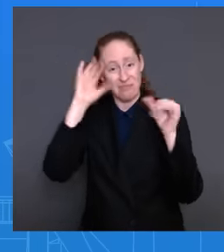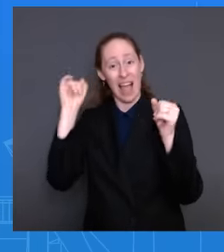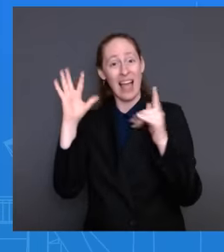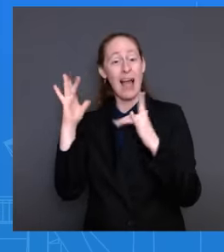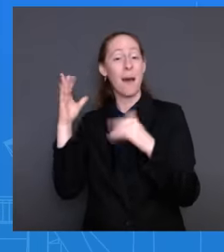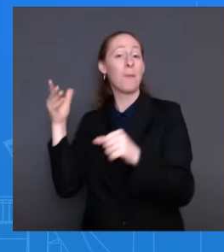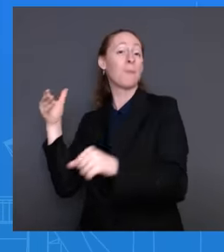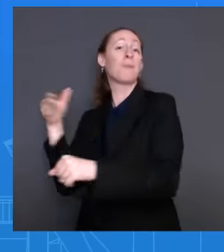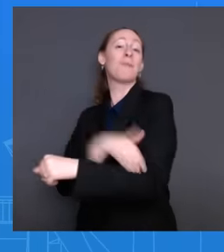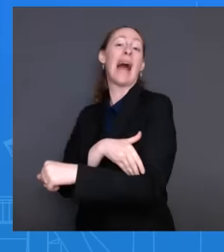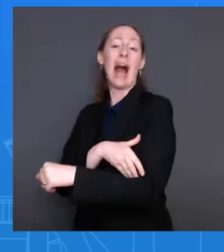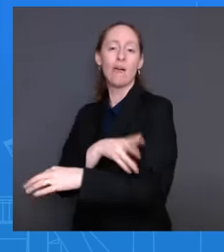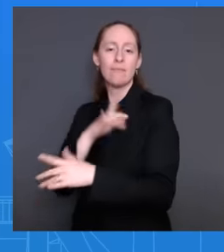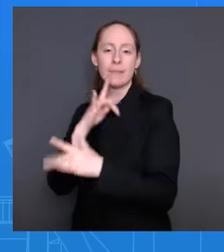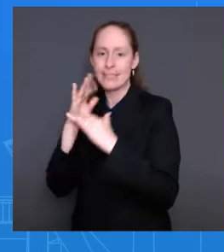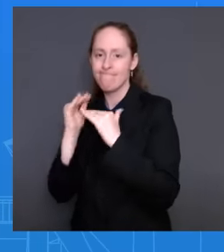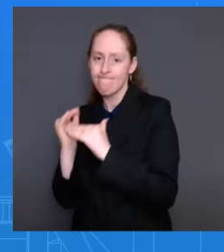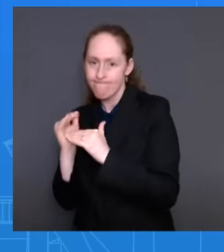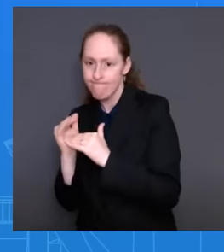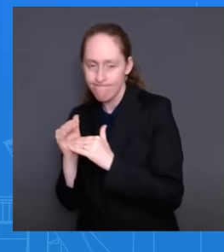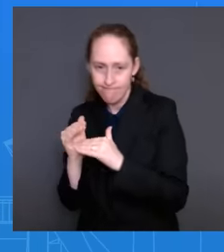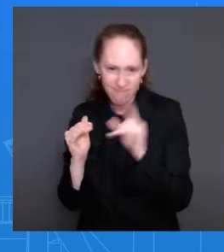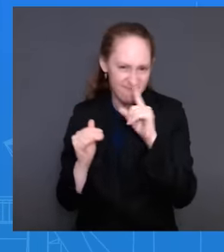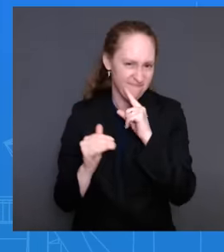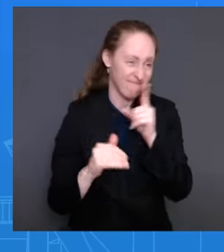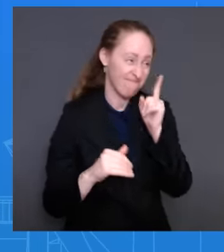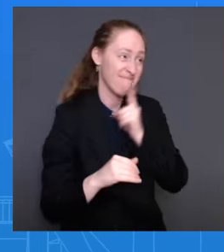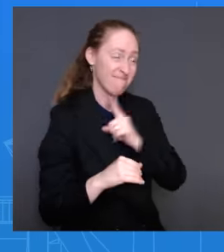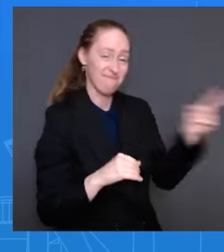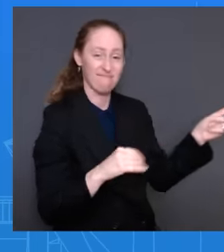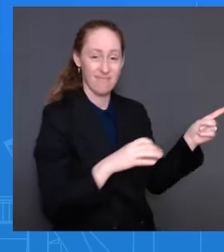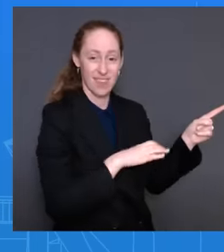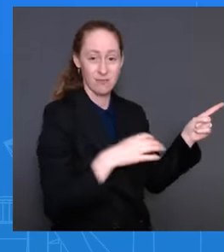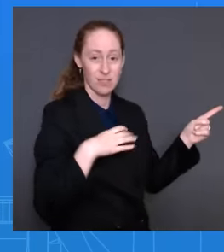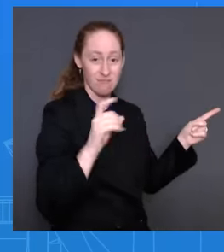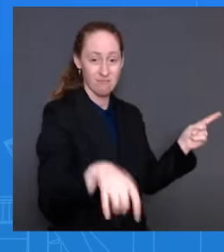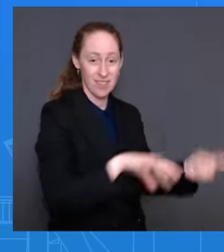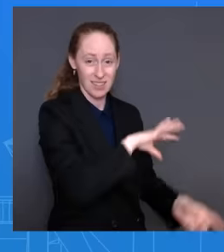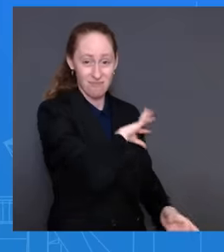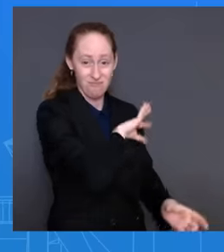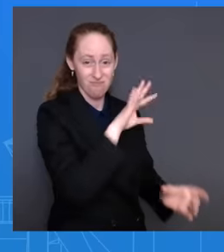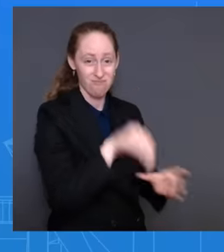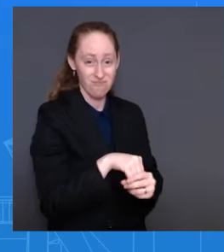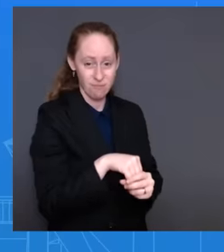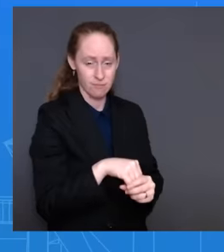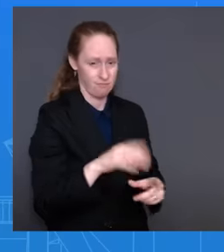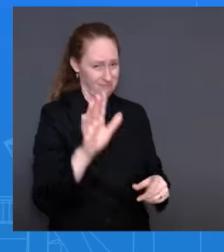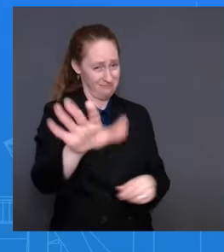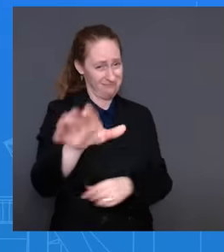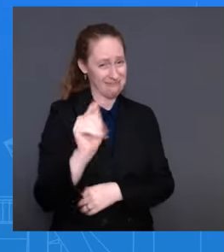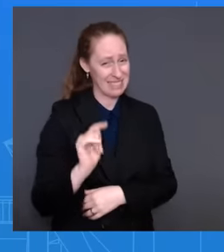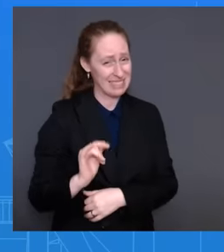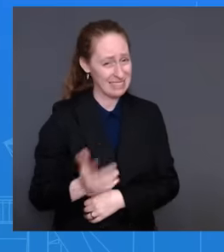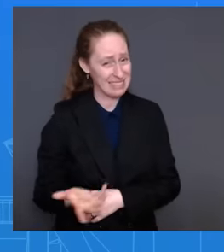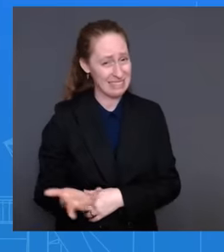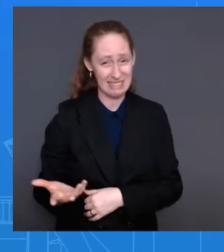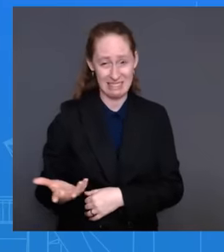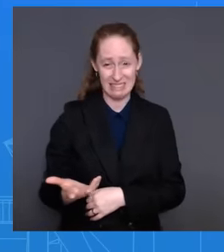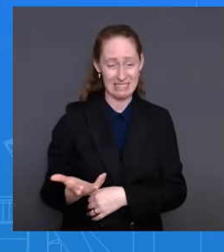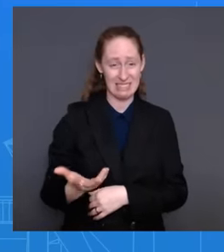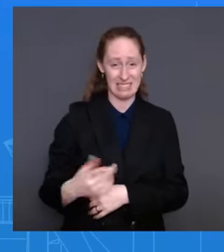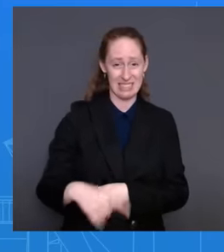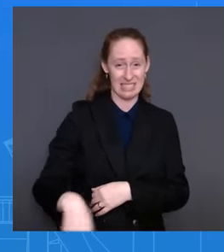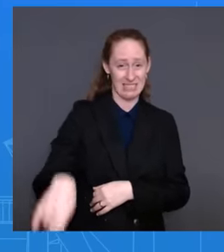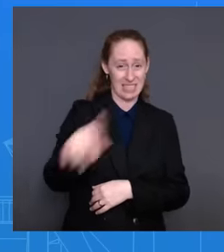Congress. But in Texas over the weekend, the president came face to face with a crowd that was demanding that he act, chanting, "Do something." And the president said, "We